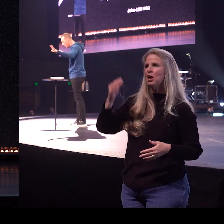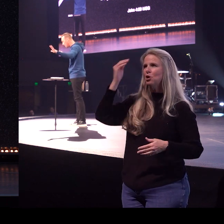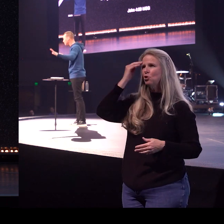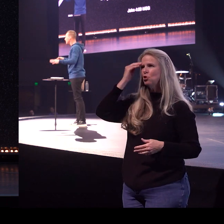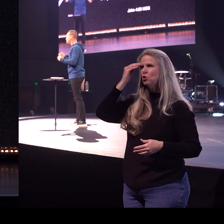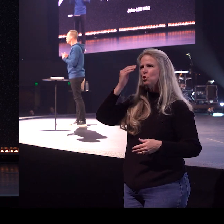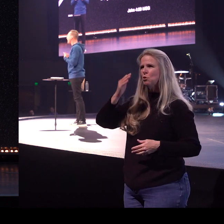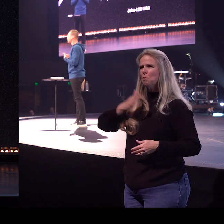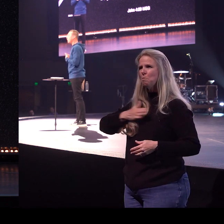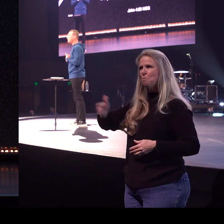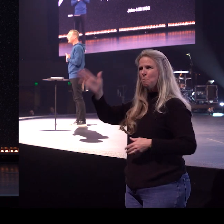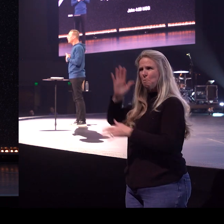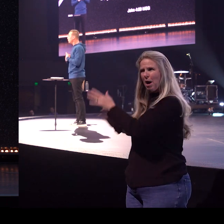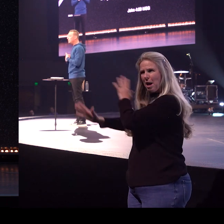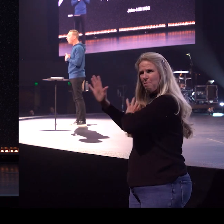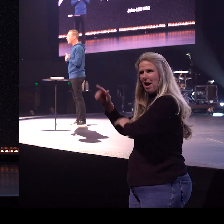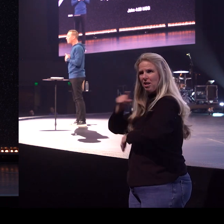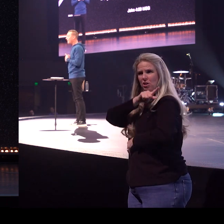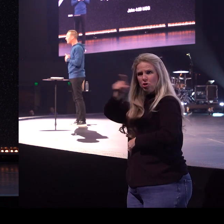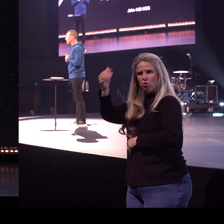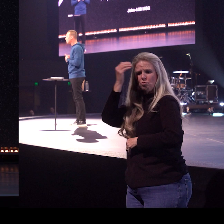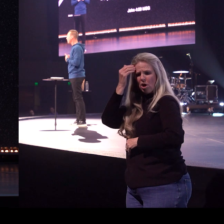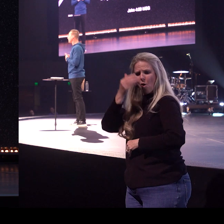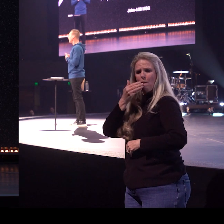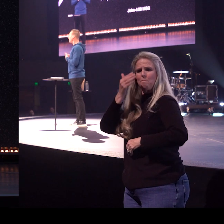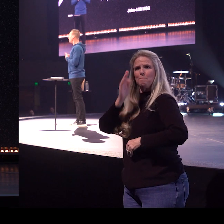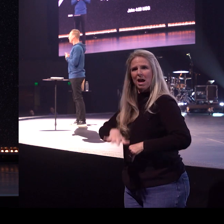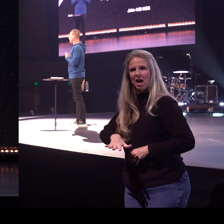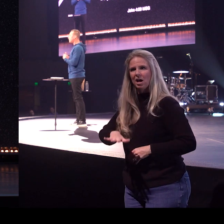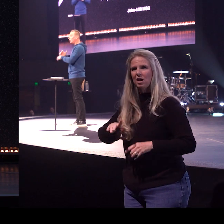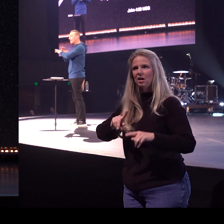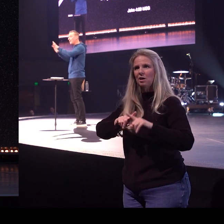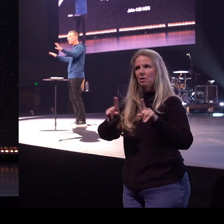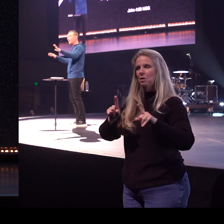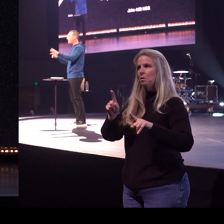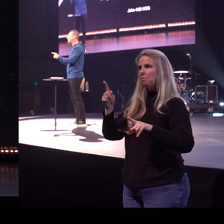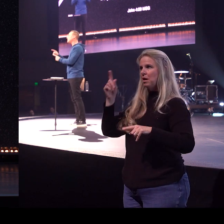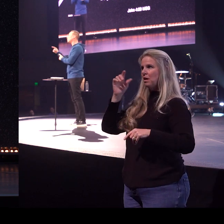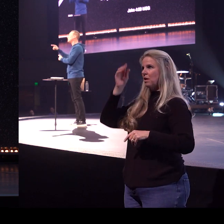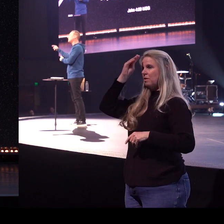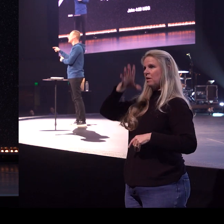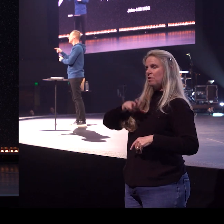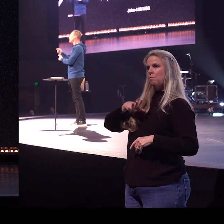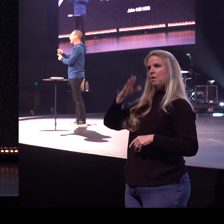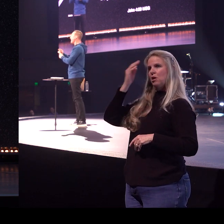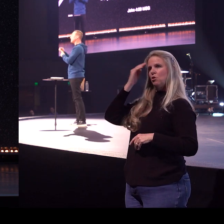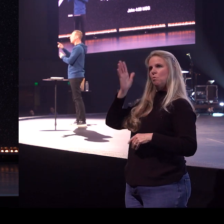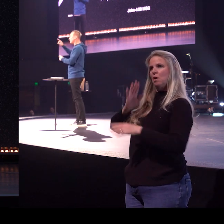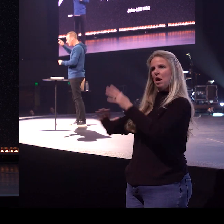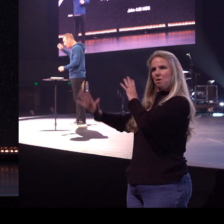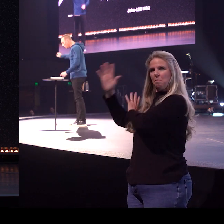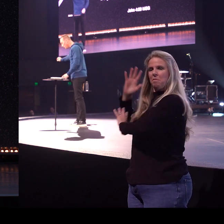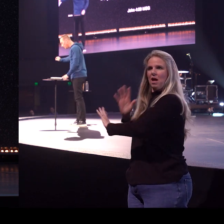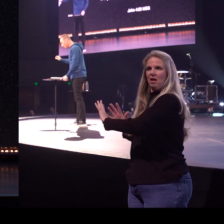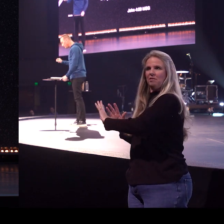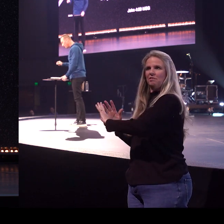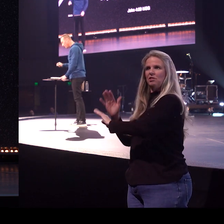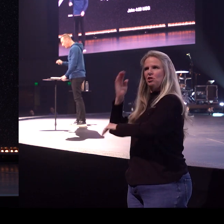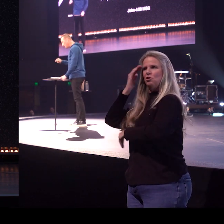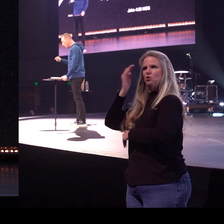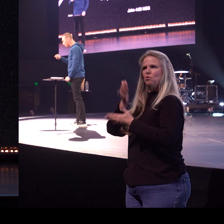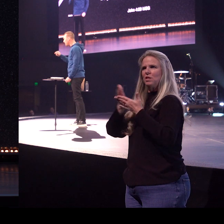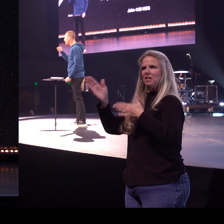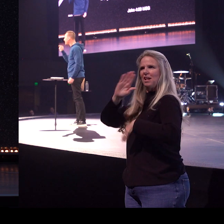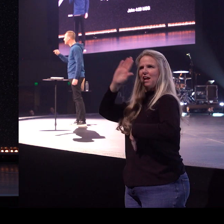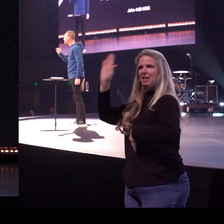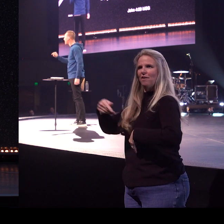I ever did. You guys know me. You know all the bad things I've done. He told me everything. In fact, he told me things I hadn't told anyone.